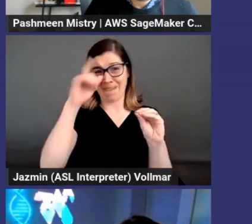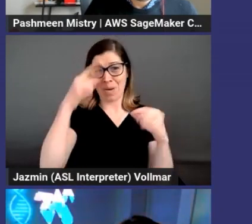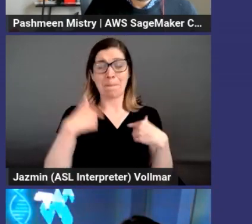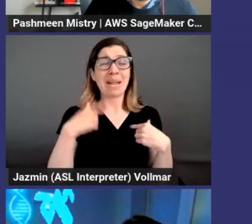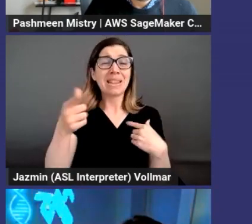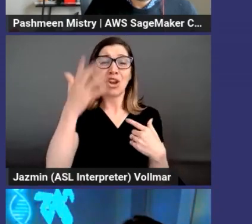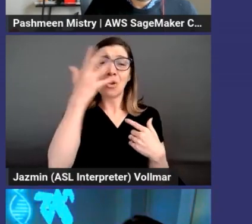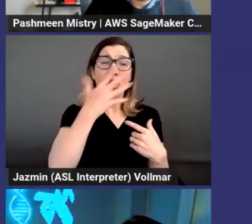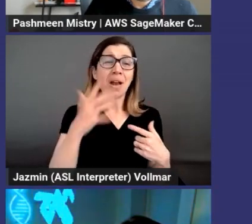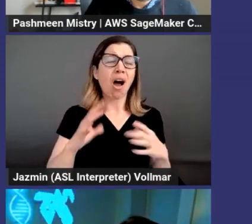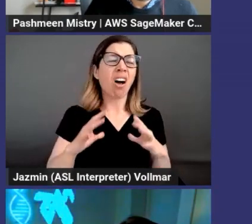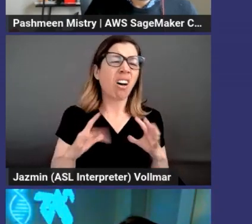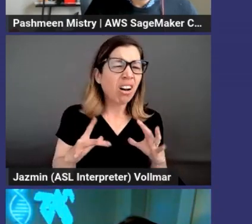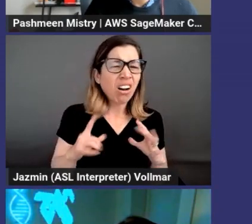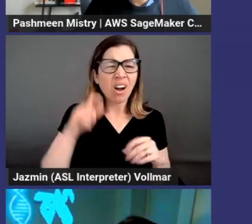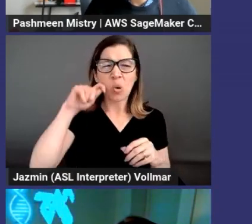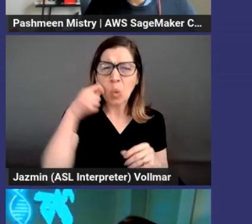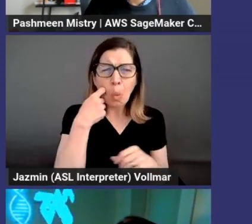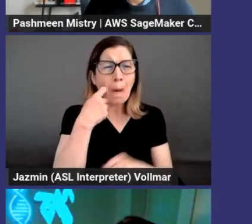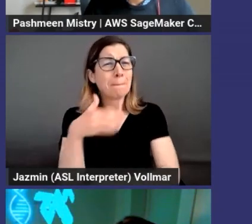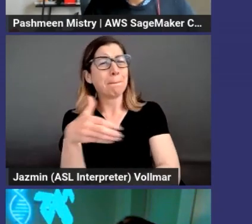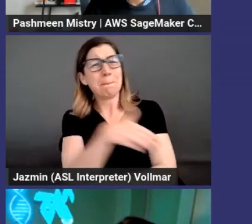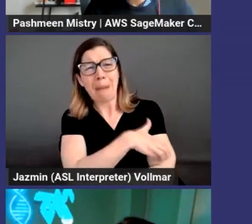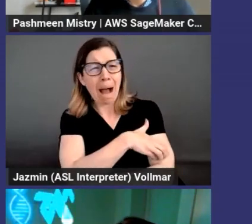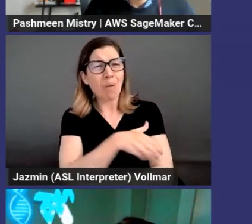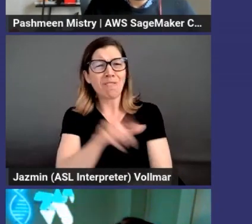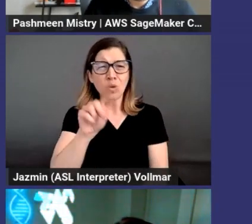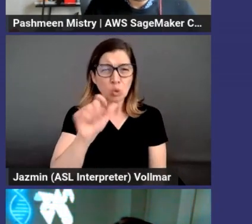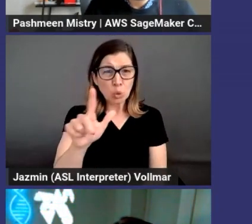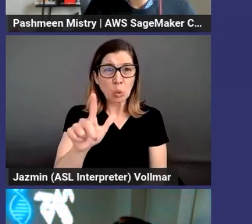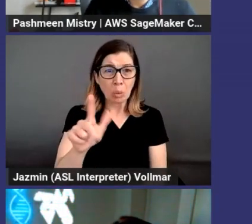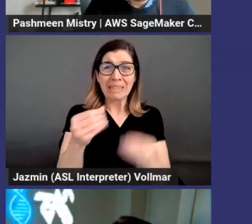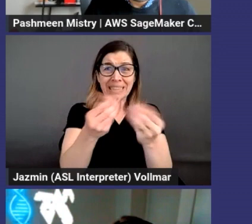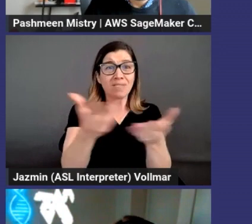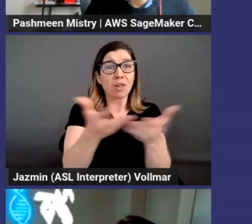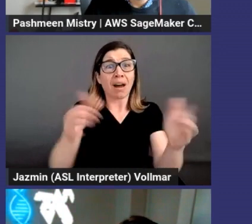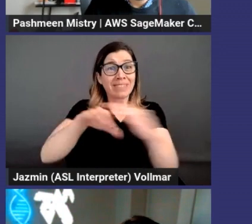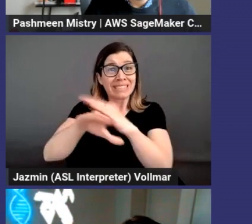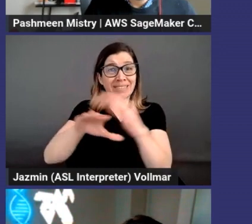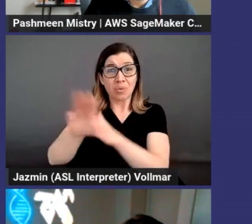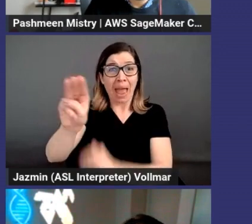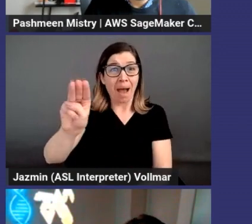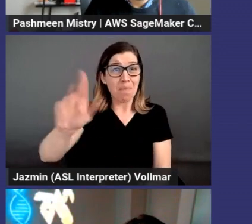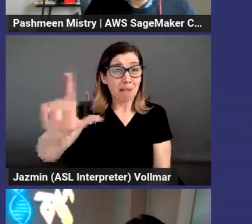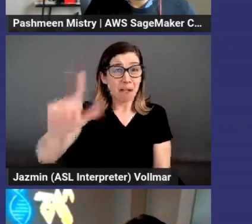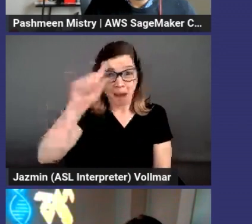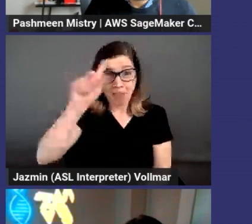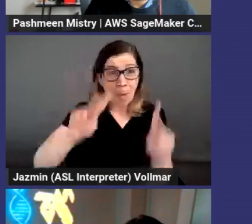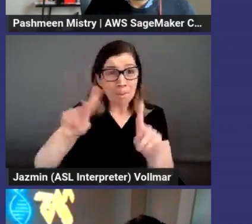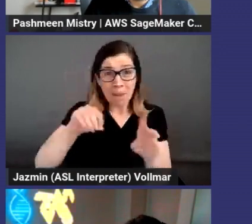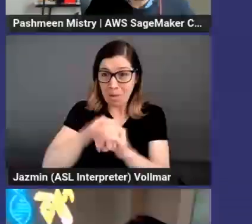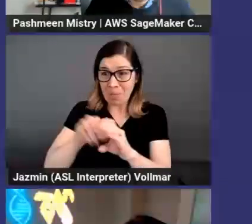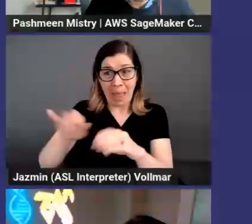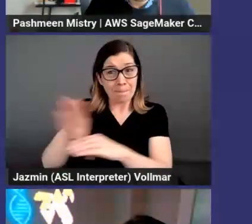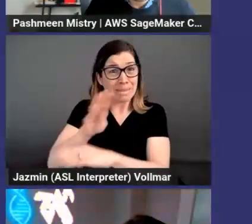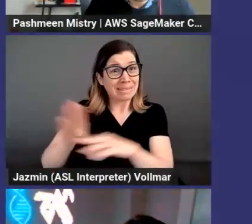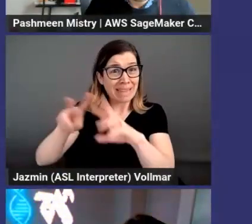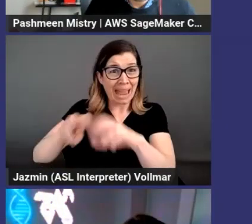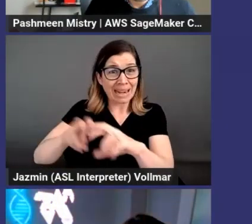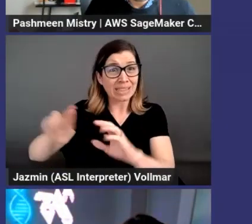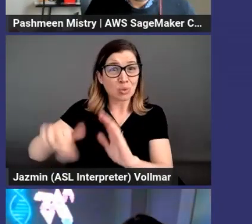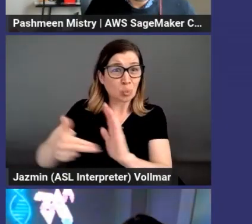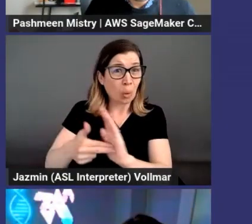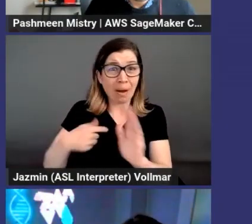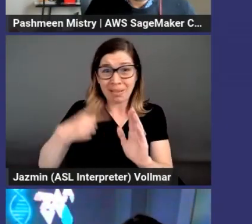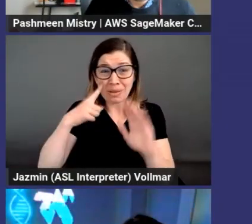like such a cool and powerful tool and really gives accessibility to ML for folks that are in the business analyst role. So I think this is a